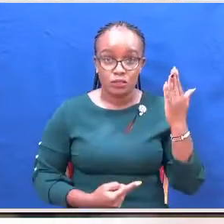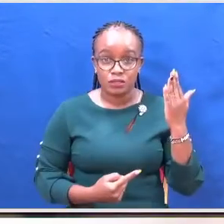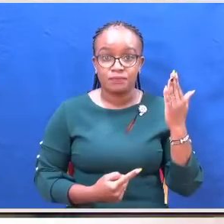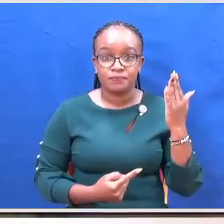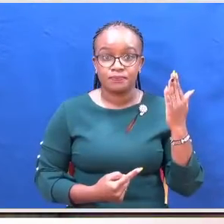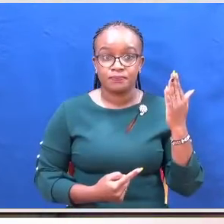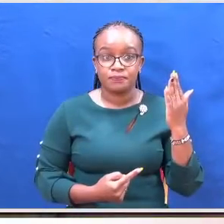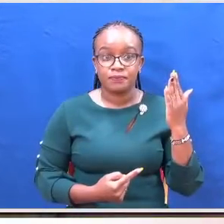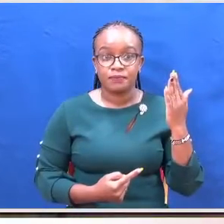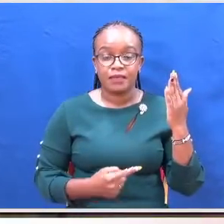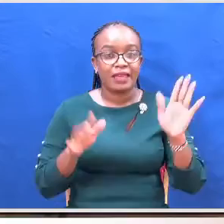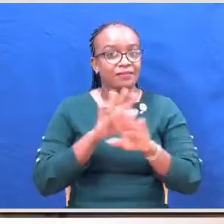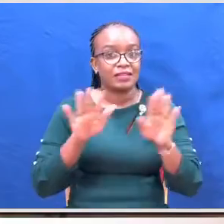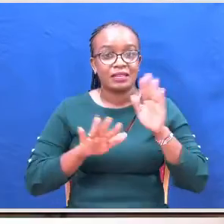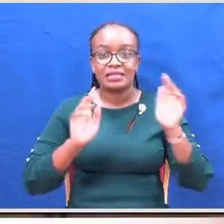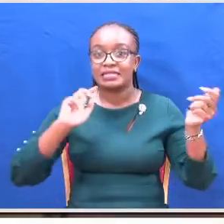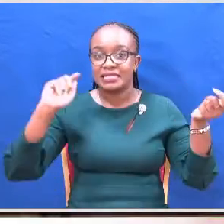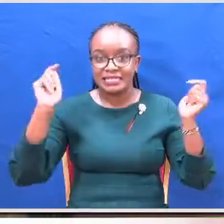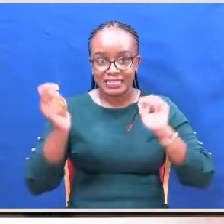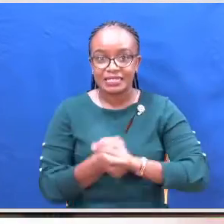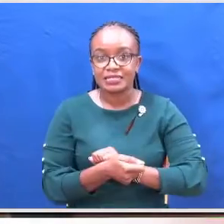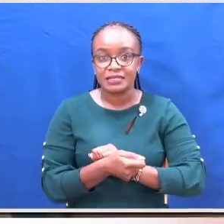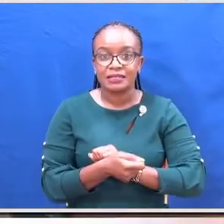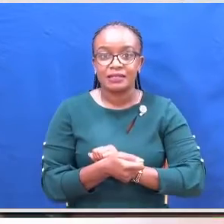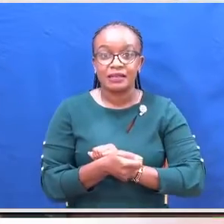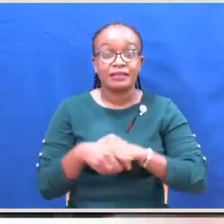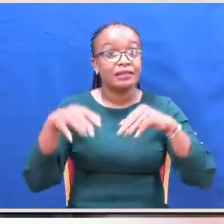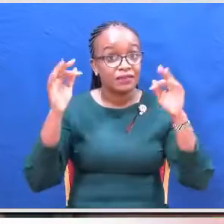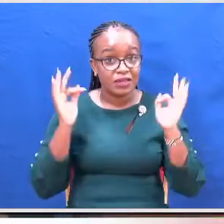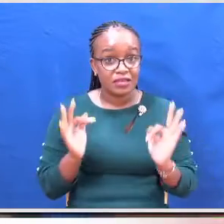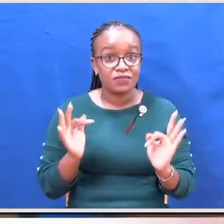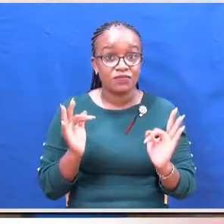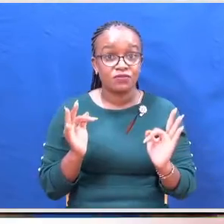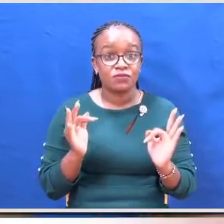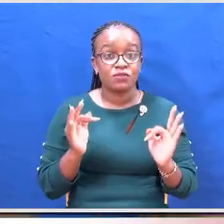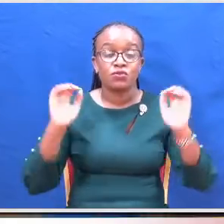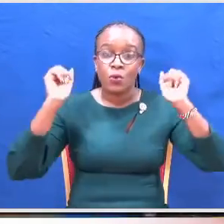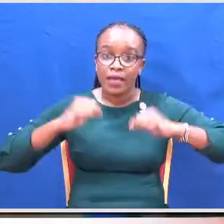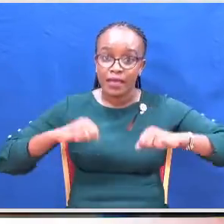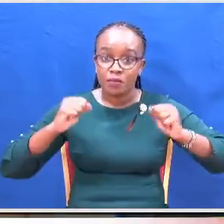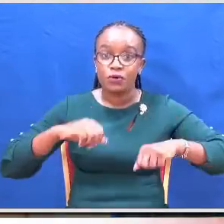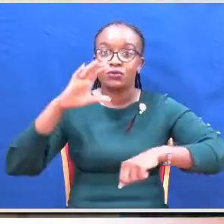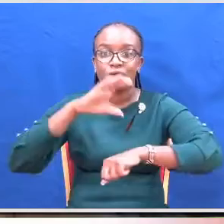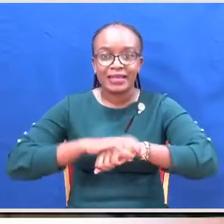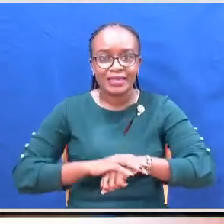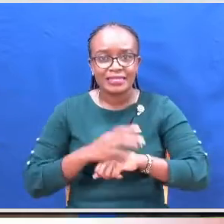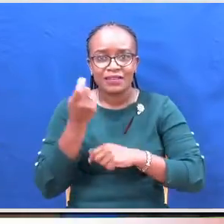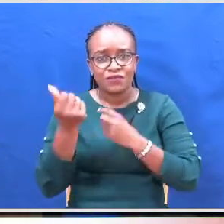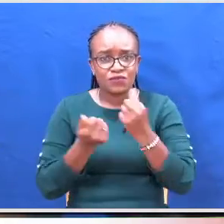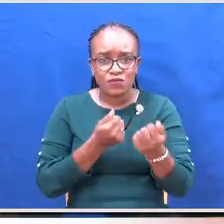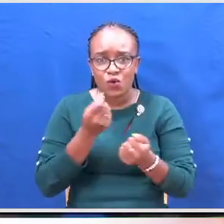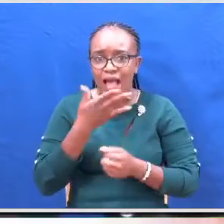that attack is thwarted, and that even if you are able to get a few crooks to sit for the